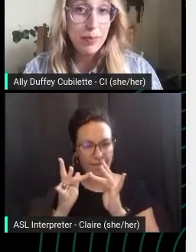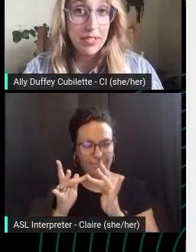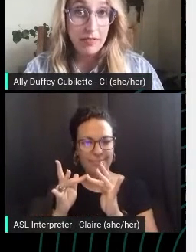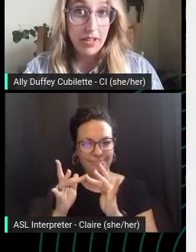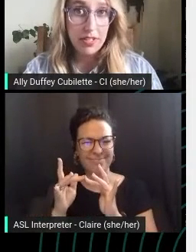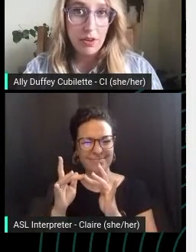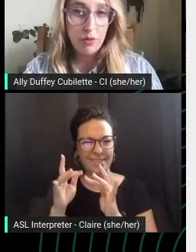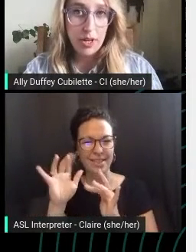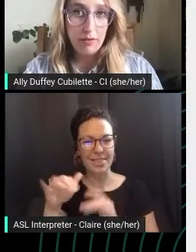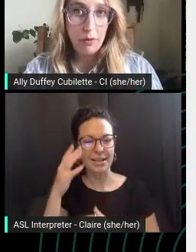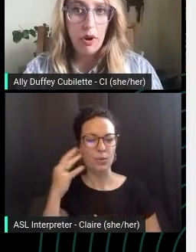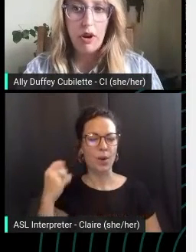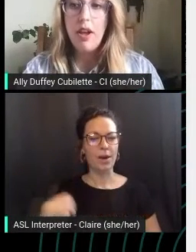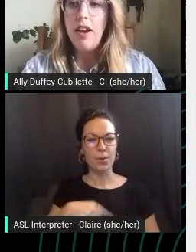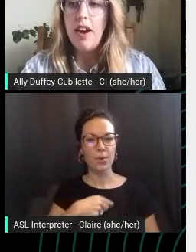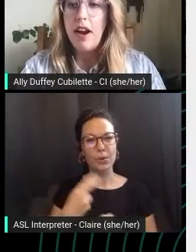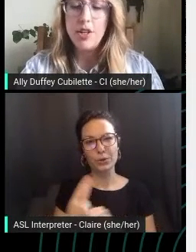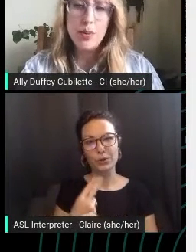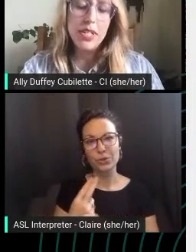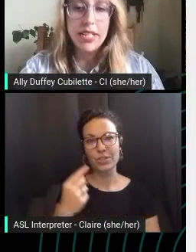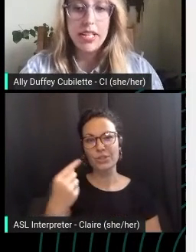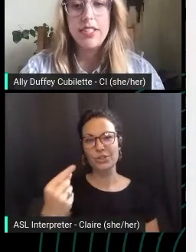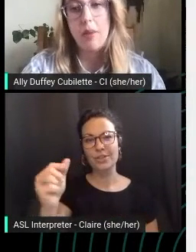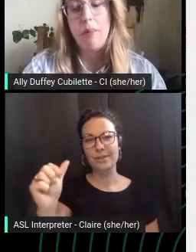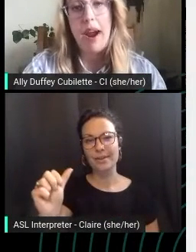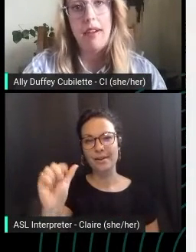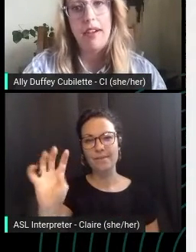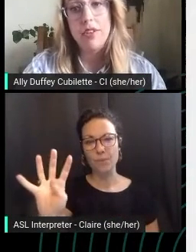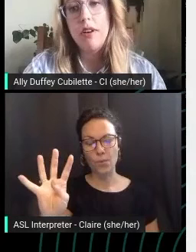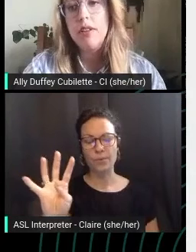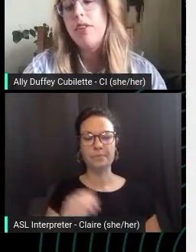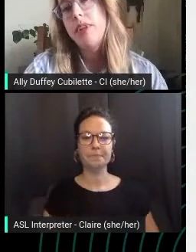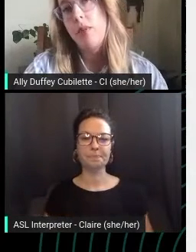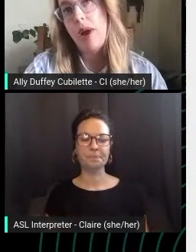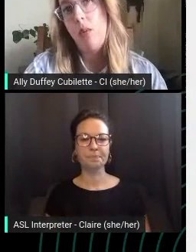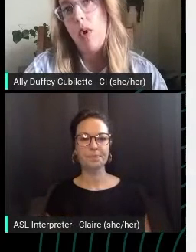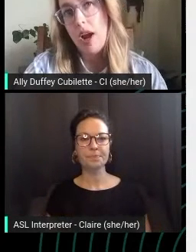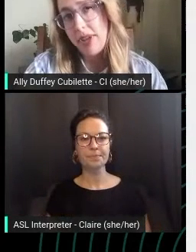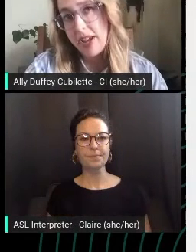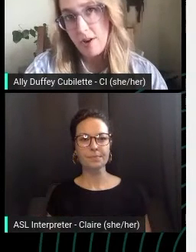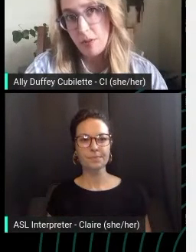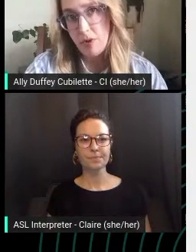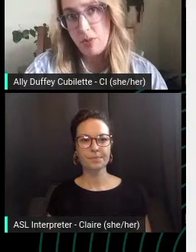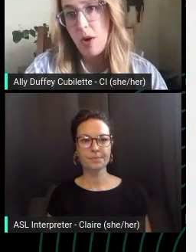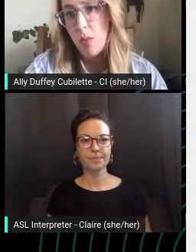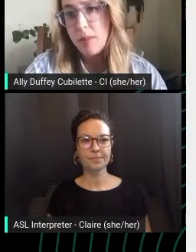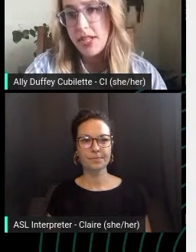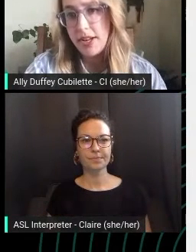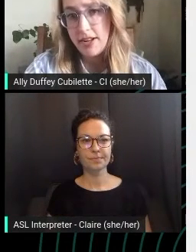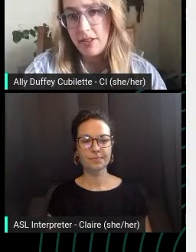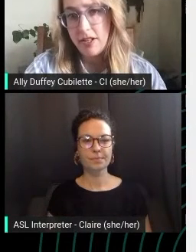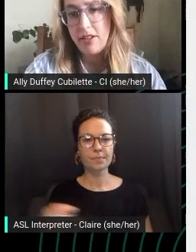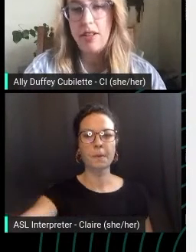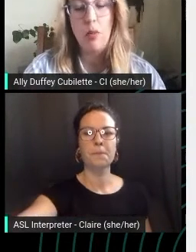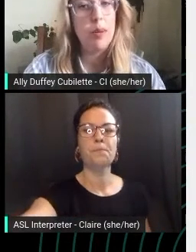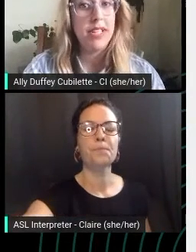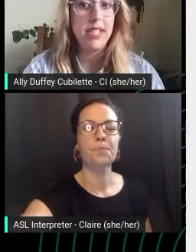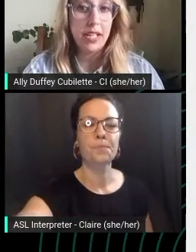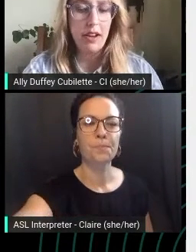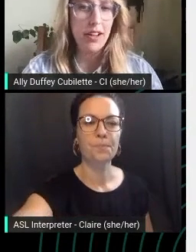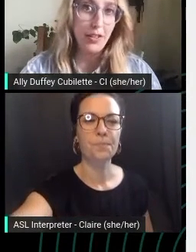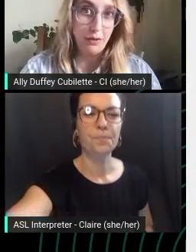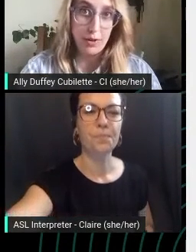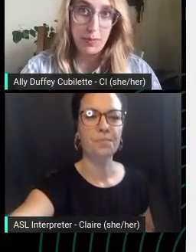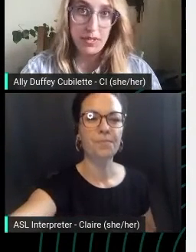into the specifics of GA4, I just wanted to take a step back and talk a little bit about why we care so much about website analytics and